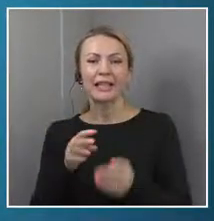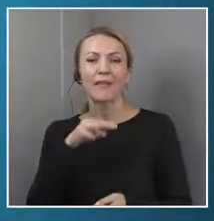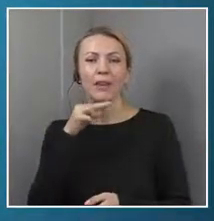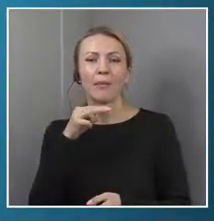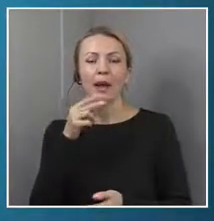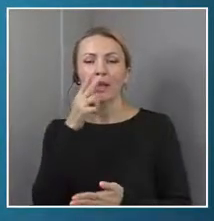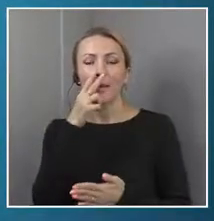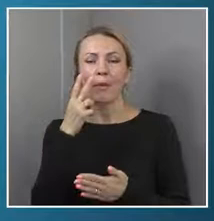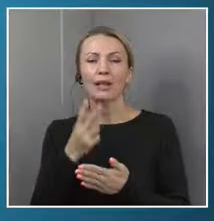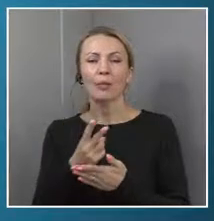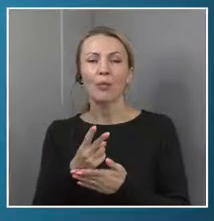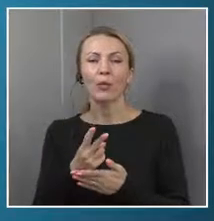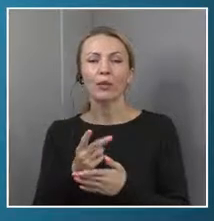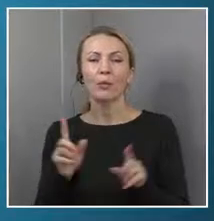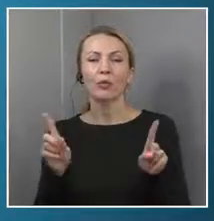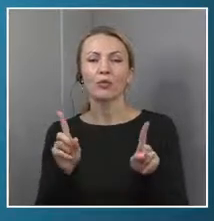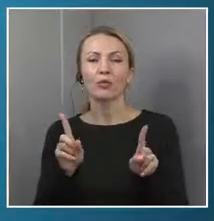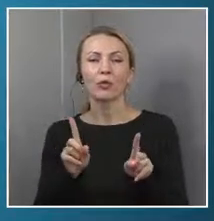So,